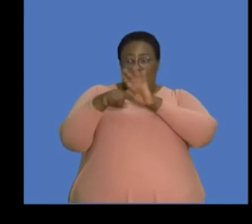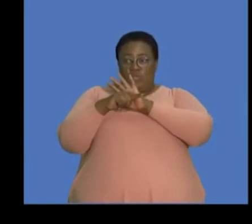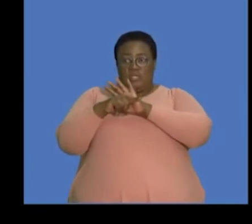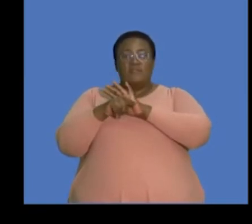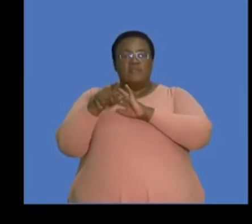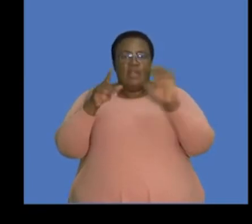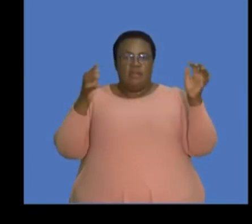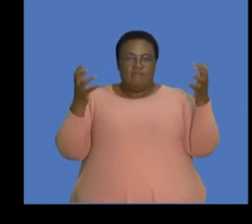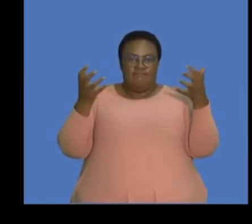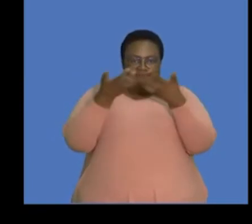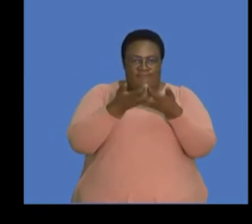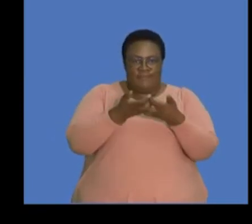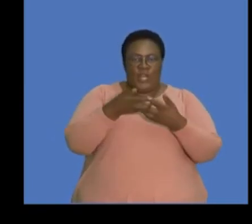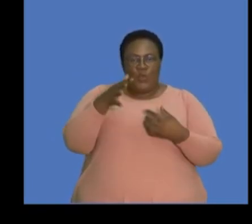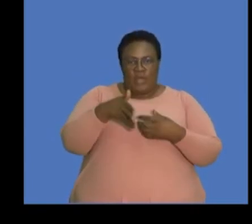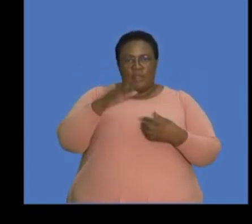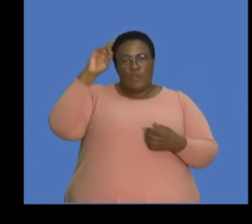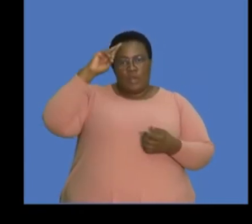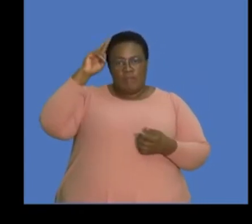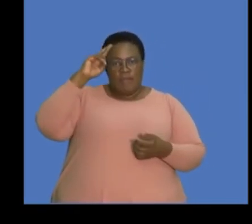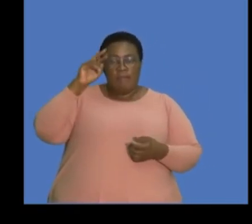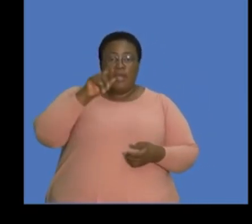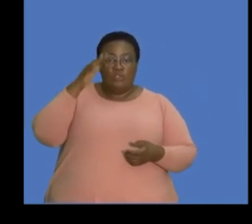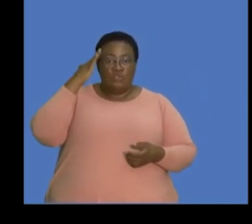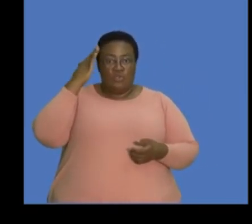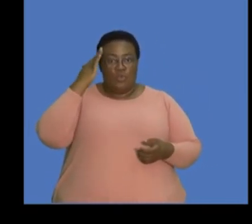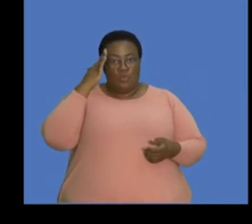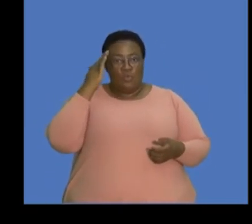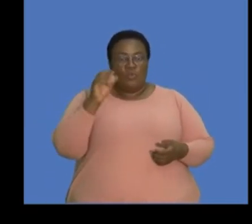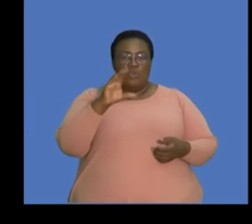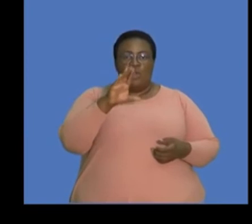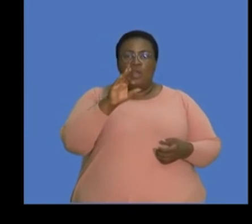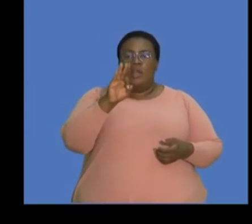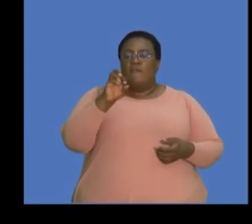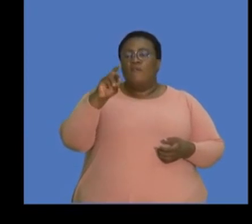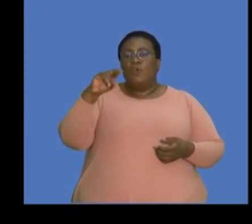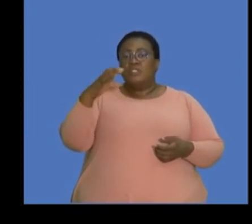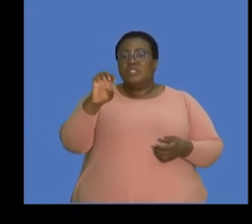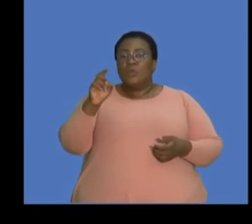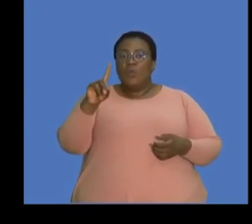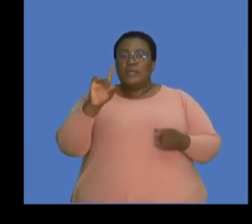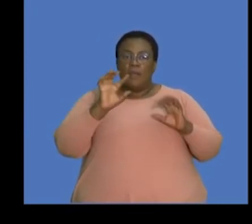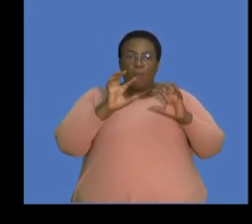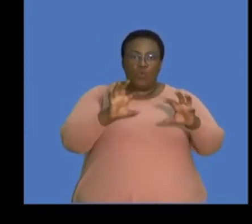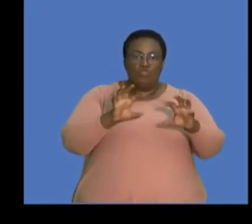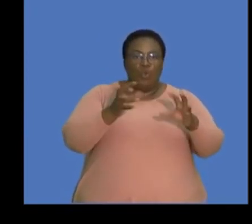to pull together. So remember, as you know it, a force is a push or a pull. So these are the pushing, these are pulling